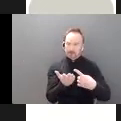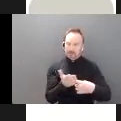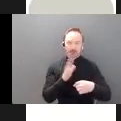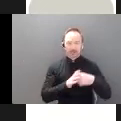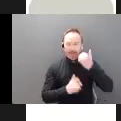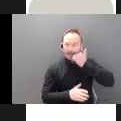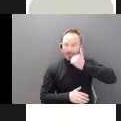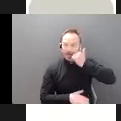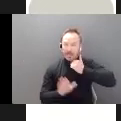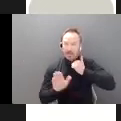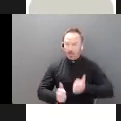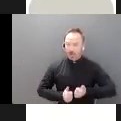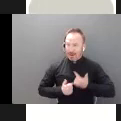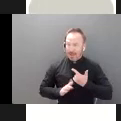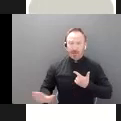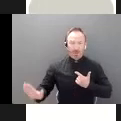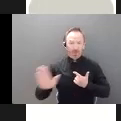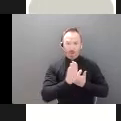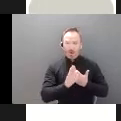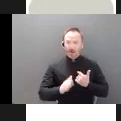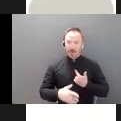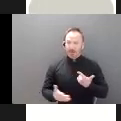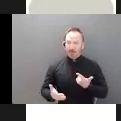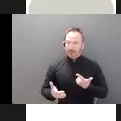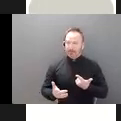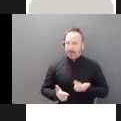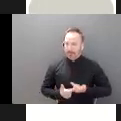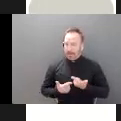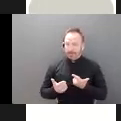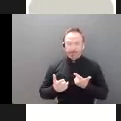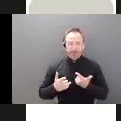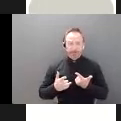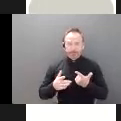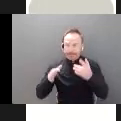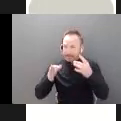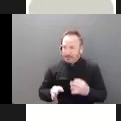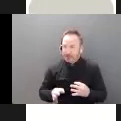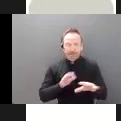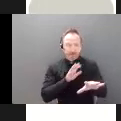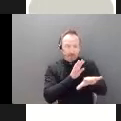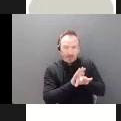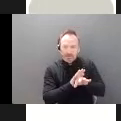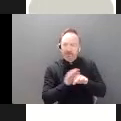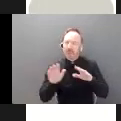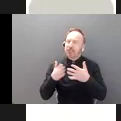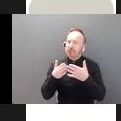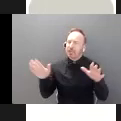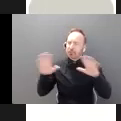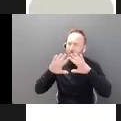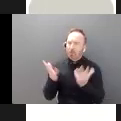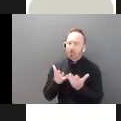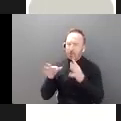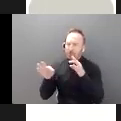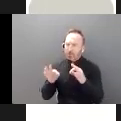choices they may make for their parents or for themselves. So that's a general overview. I wanted to give